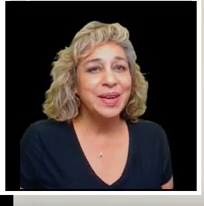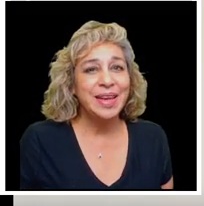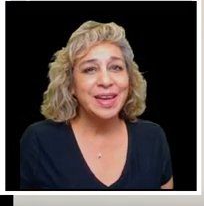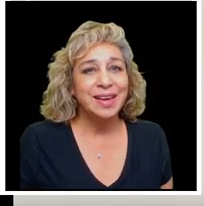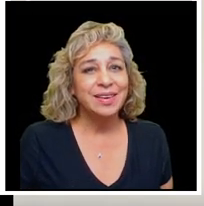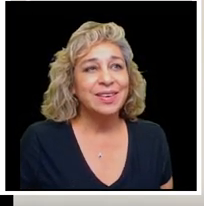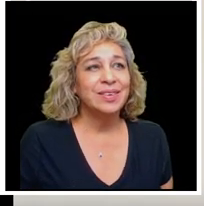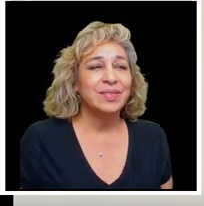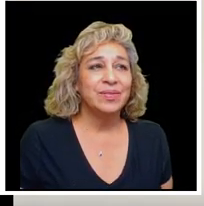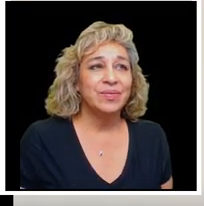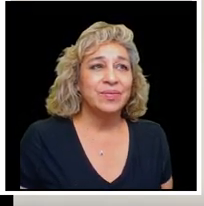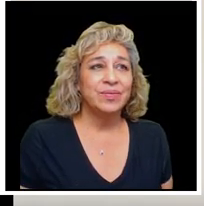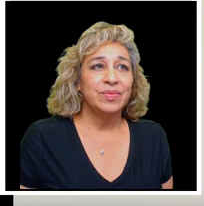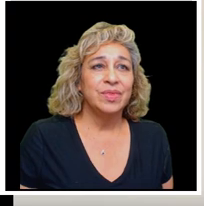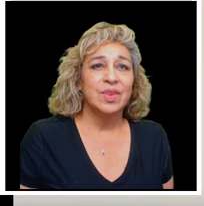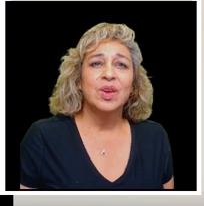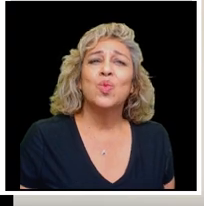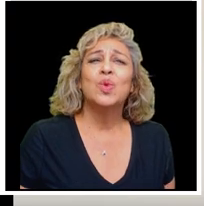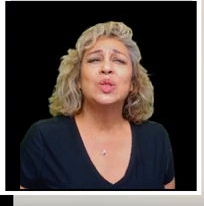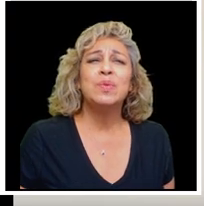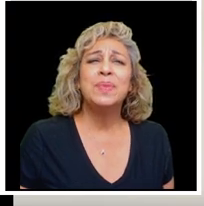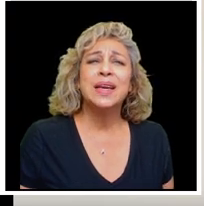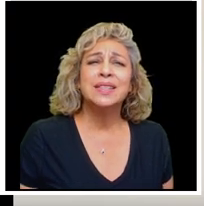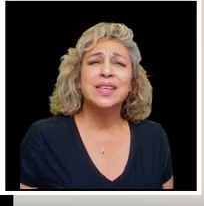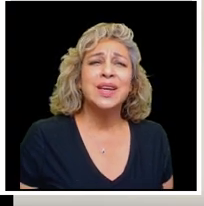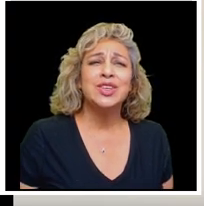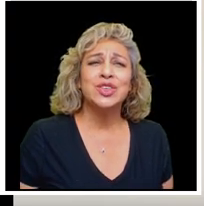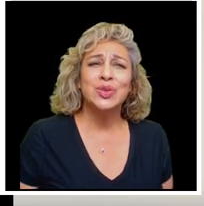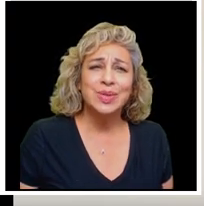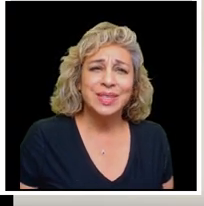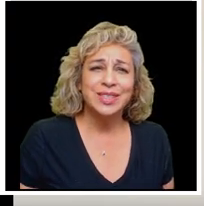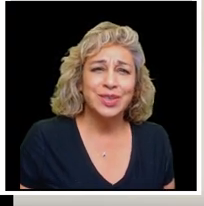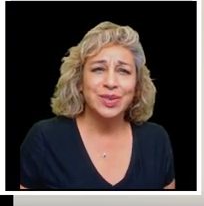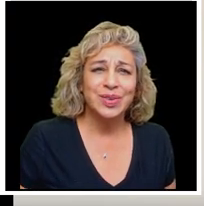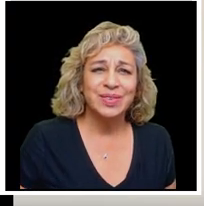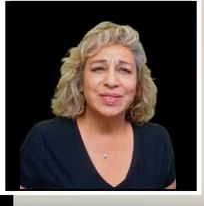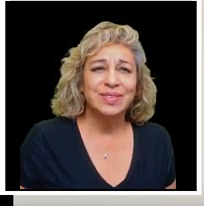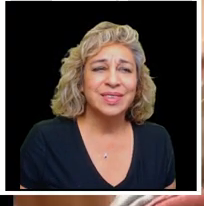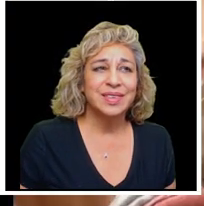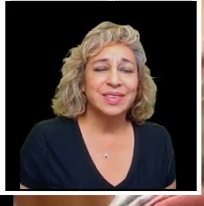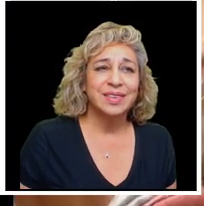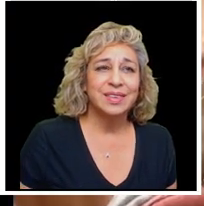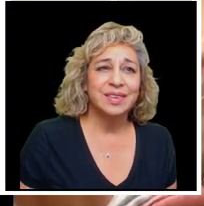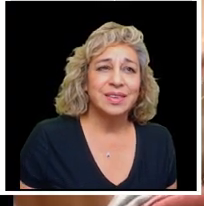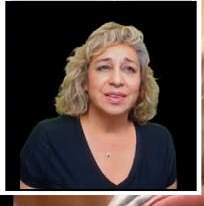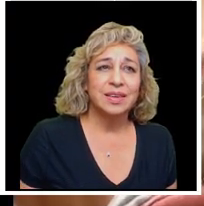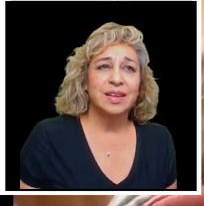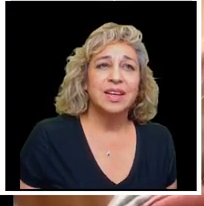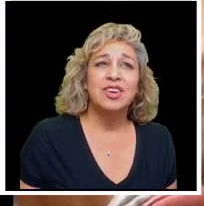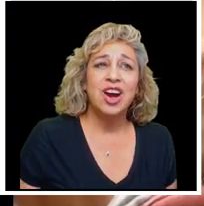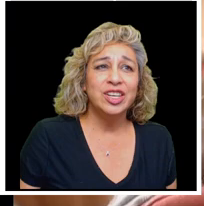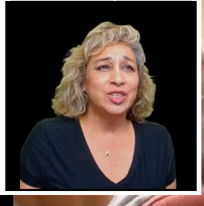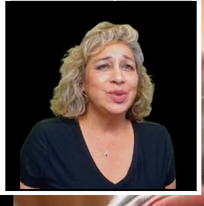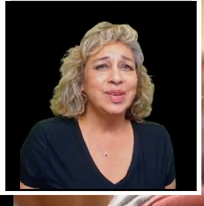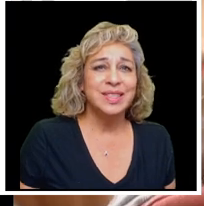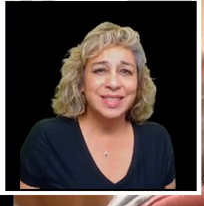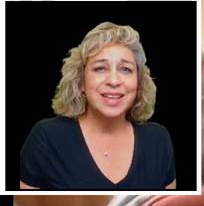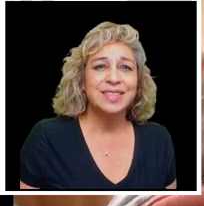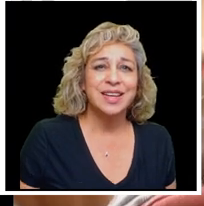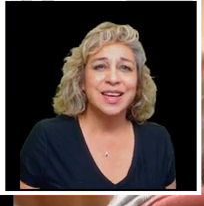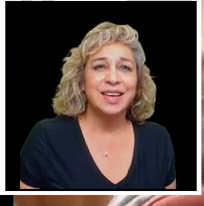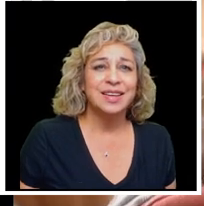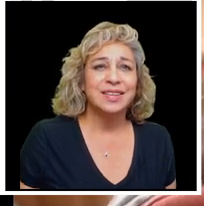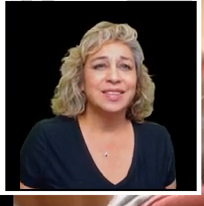community will do it because he chooses to not do the